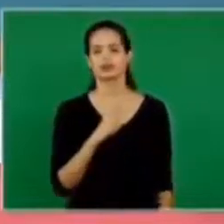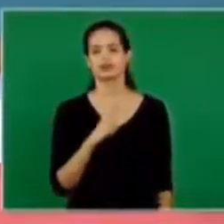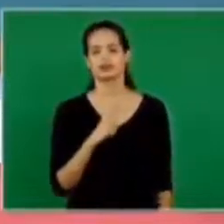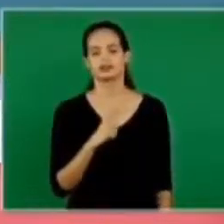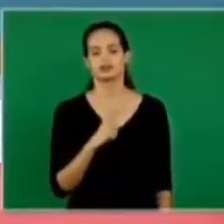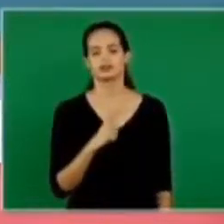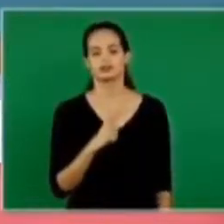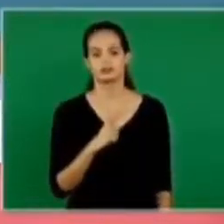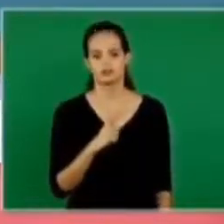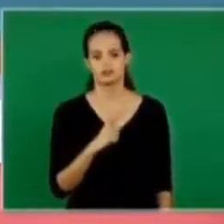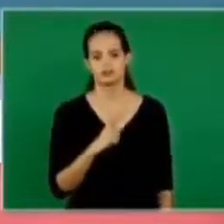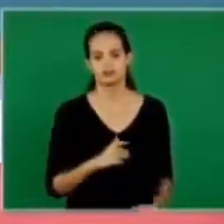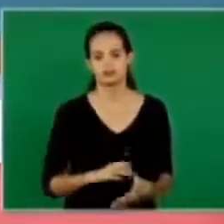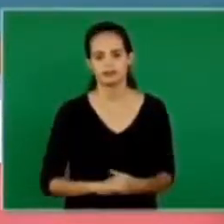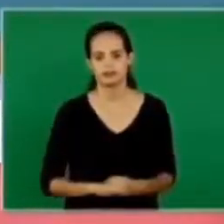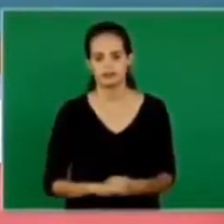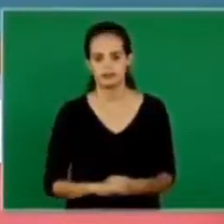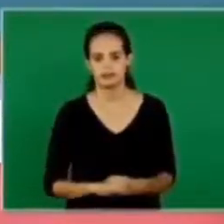after,